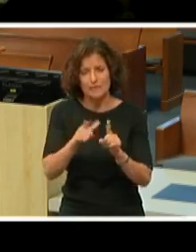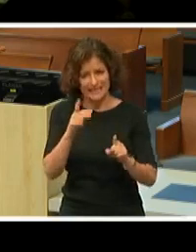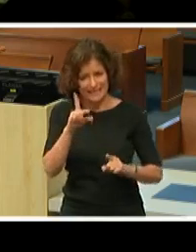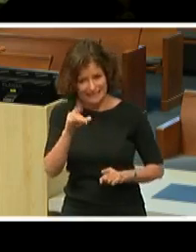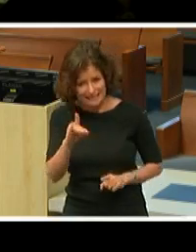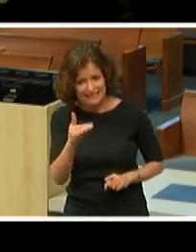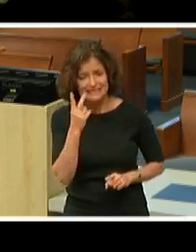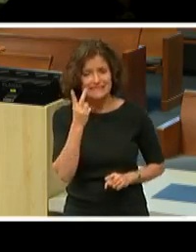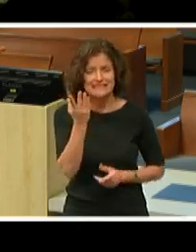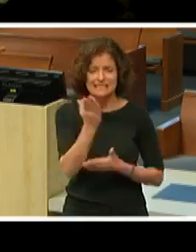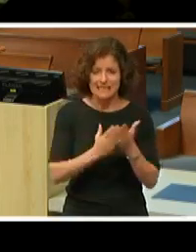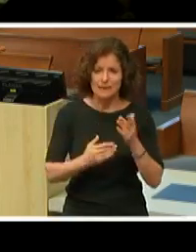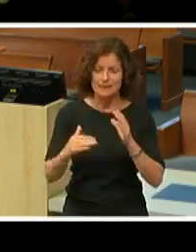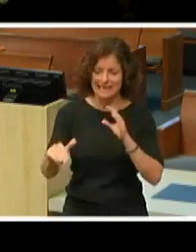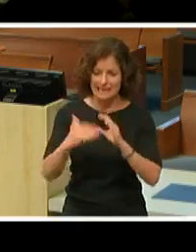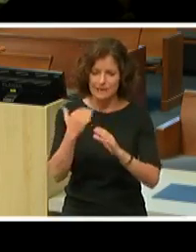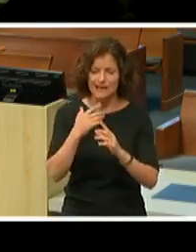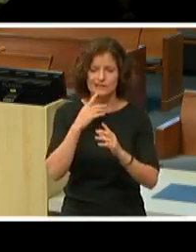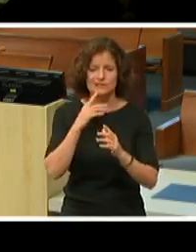regarding issues on that.